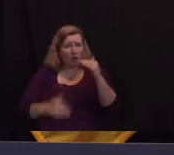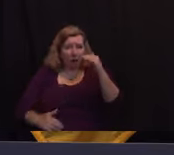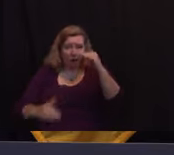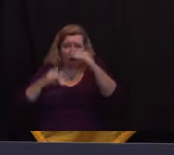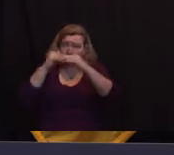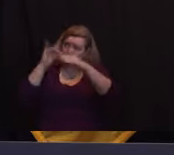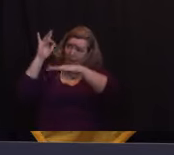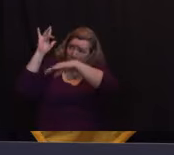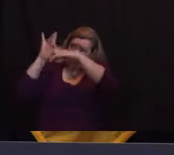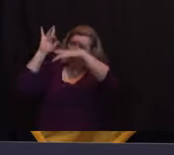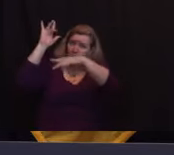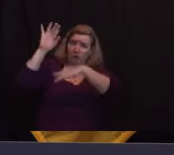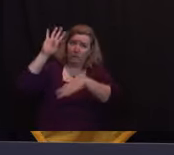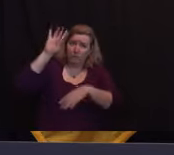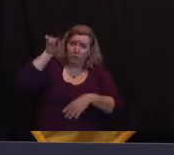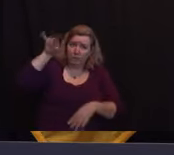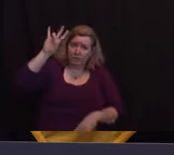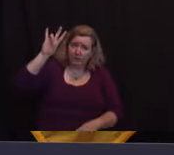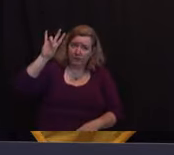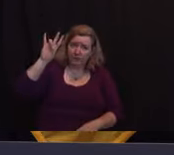down every week.